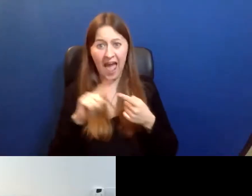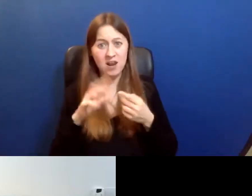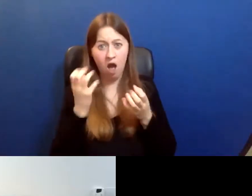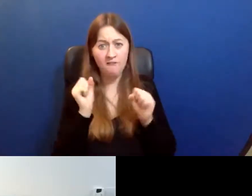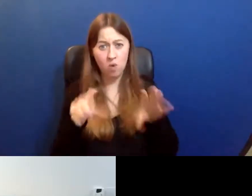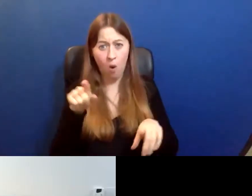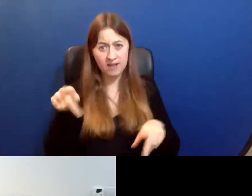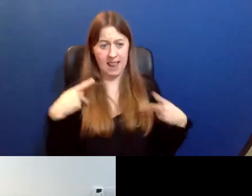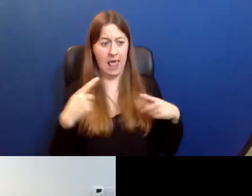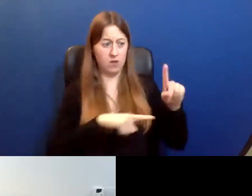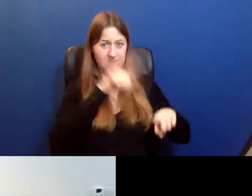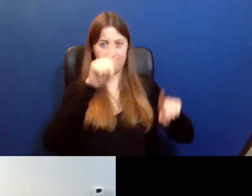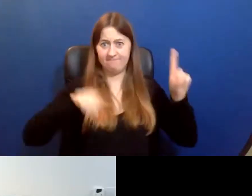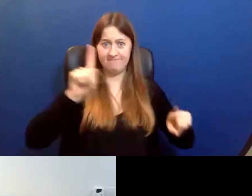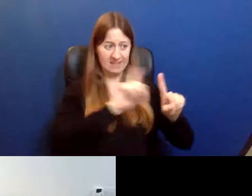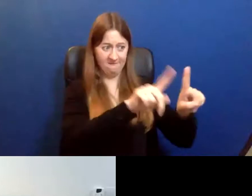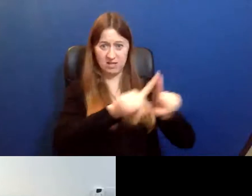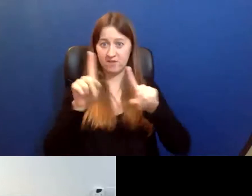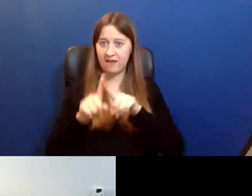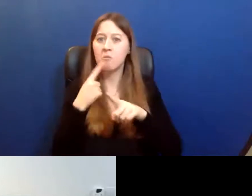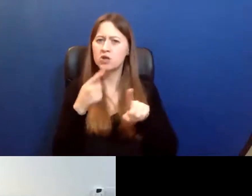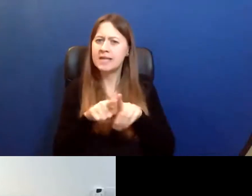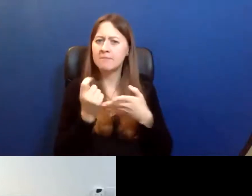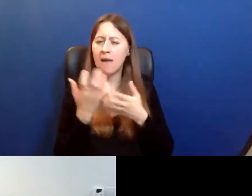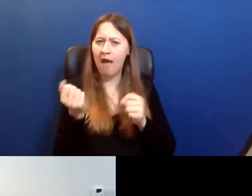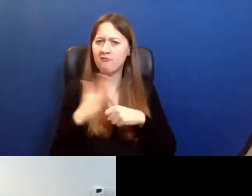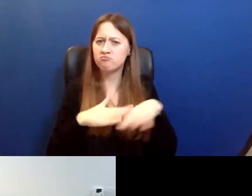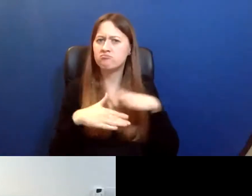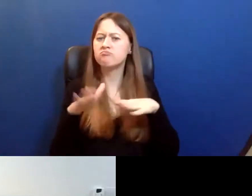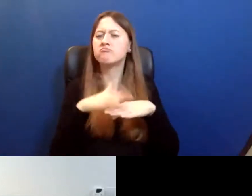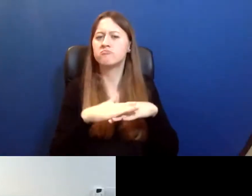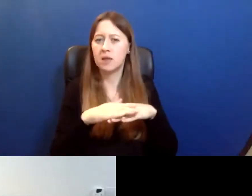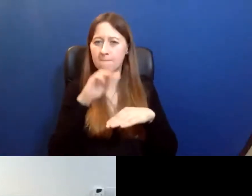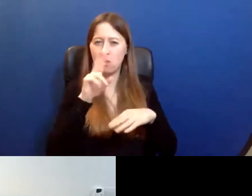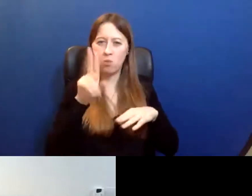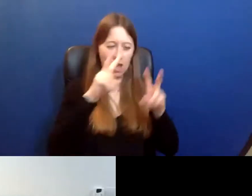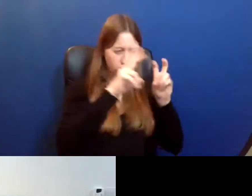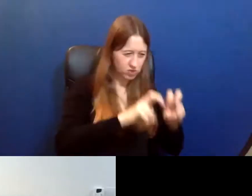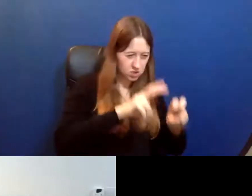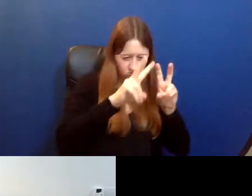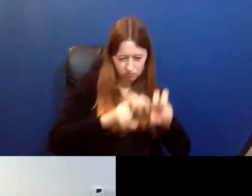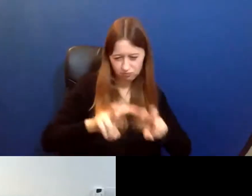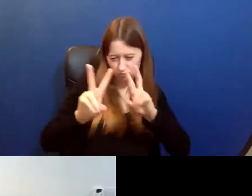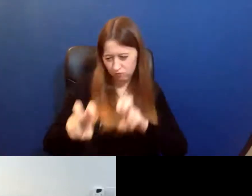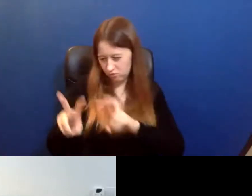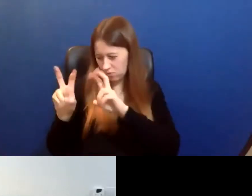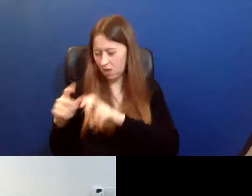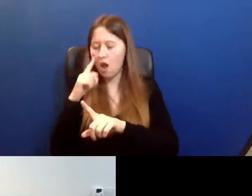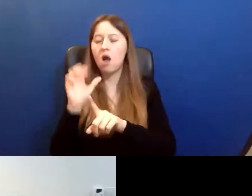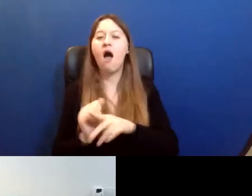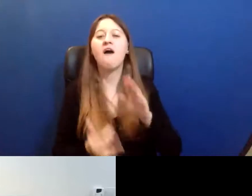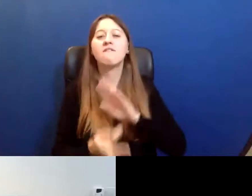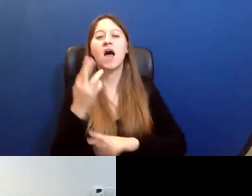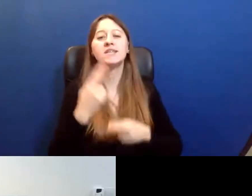overlap. So I think sometimes we can look into the research and find out, what would be expected for children's development,